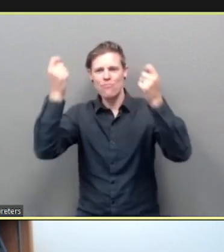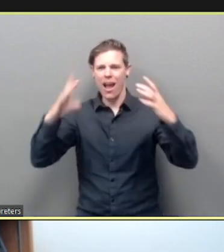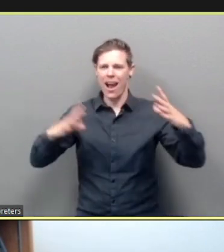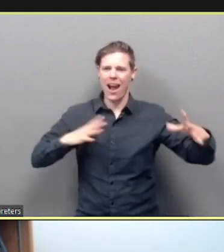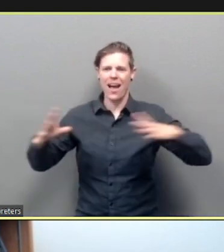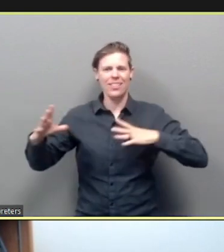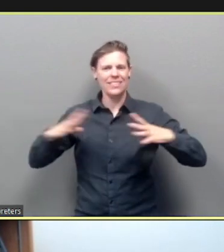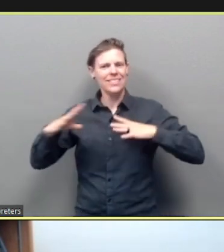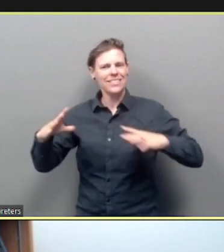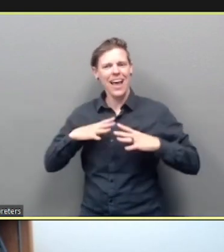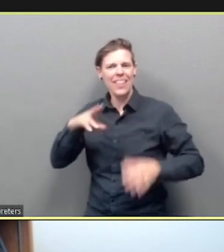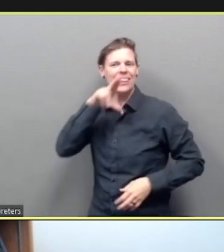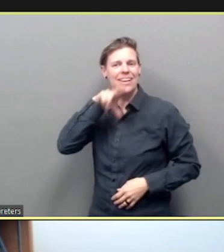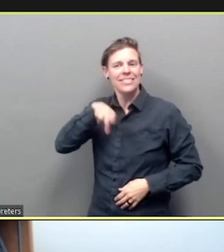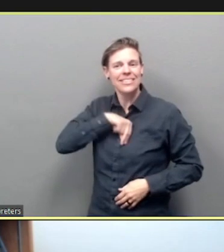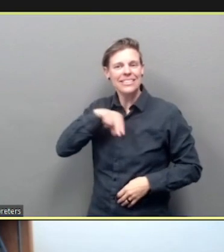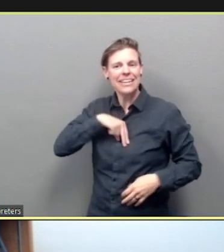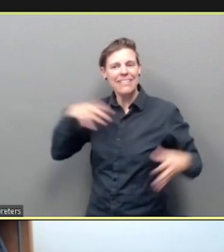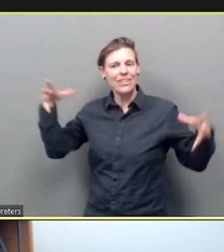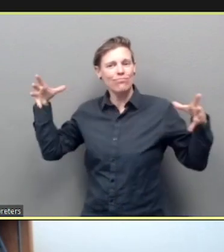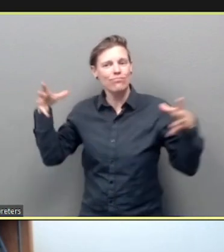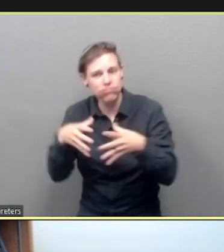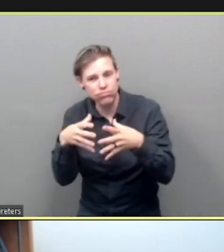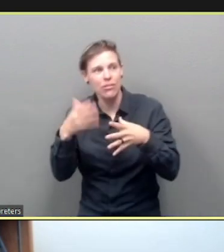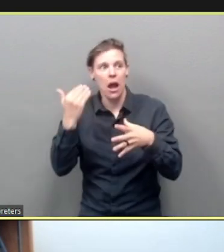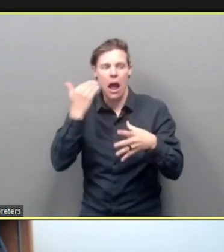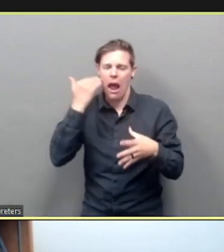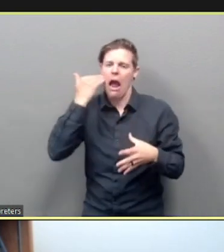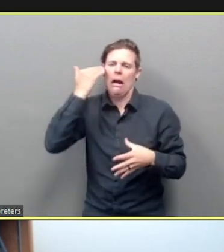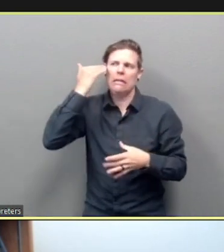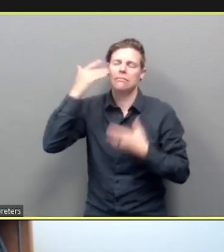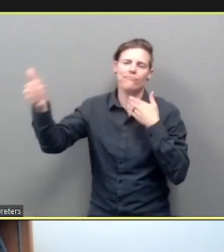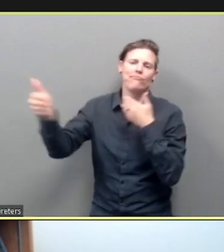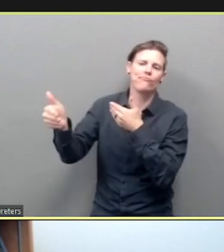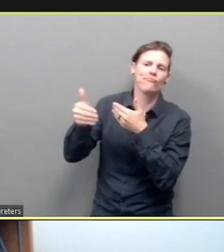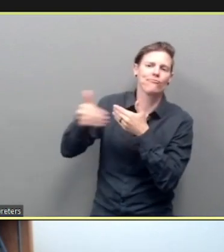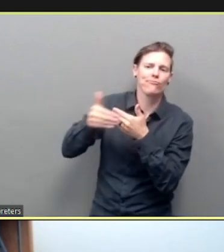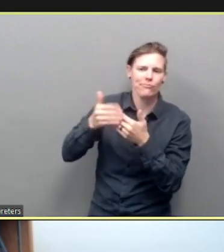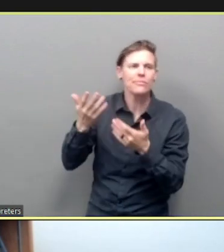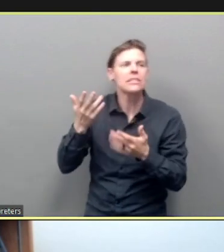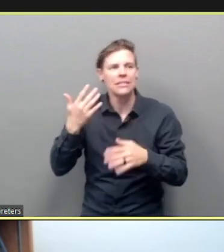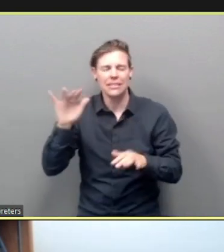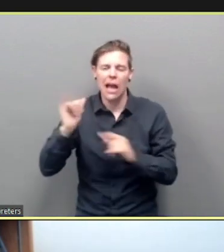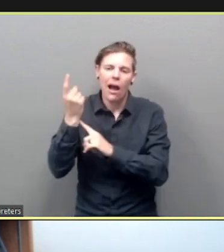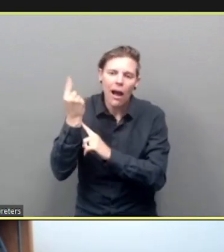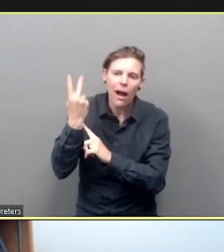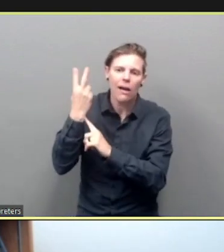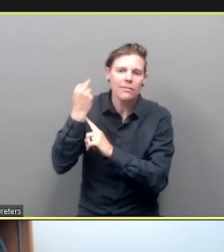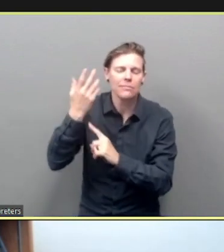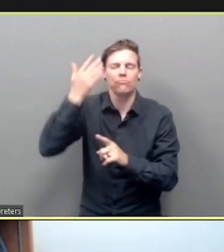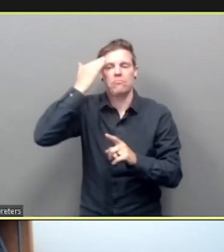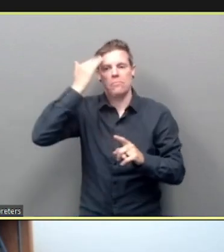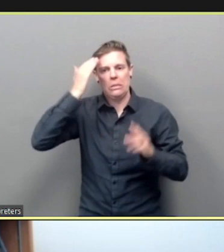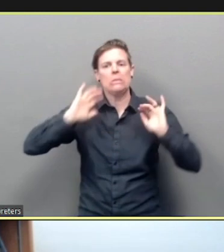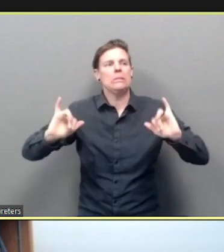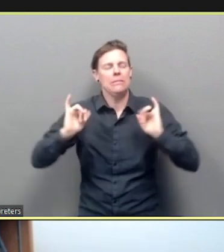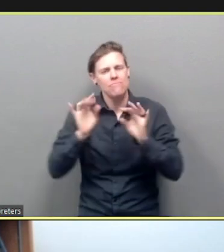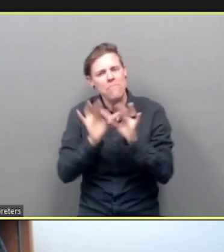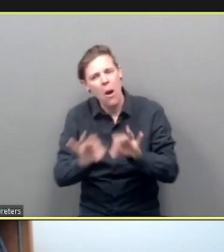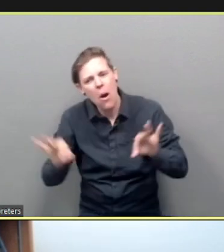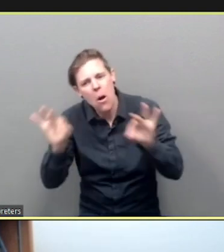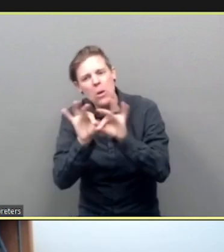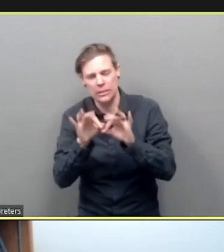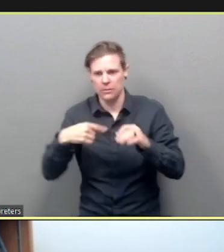really well known to everyone, but certainly holidays are extremely important for all of us